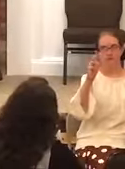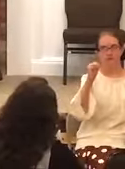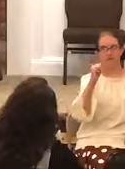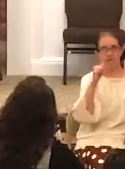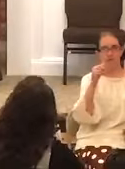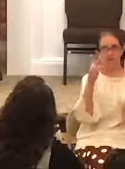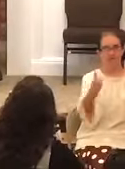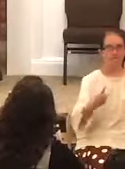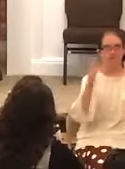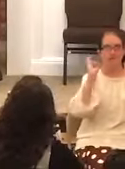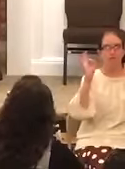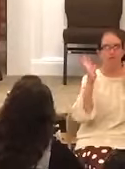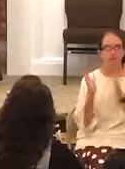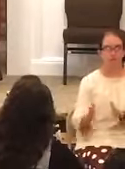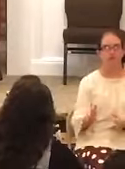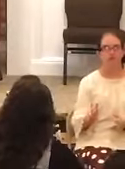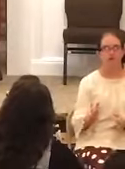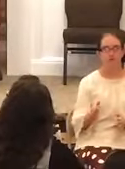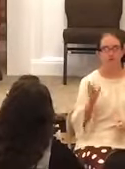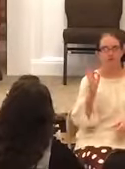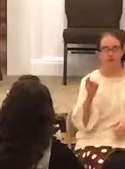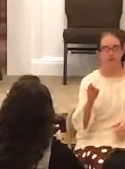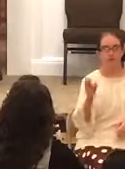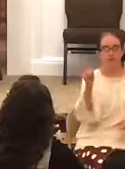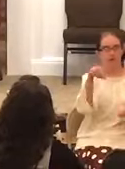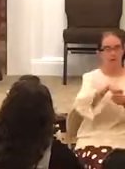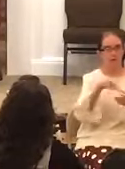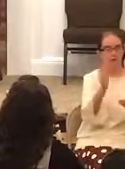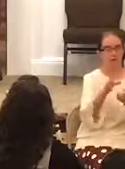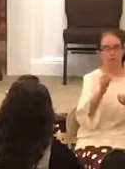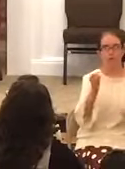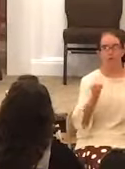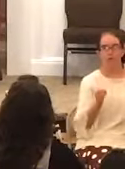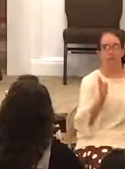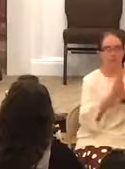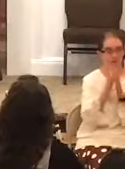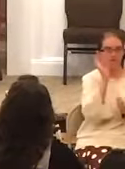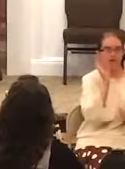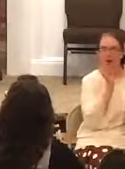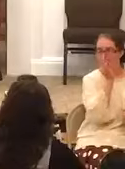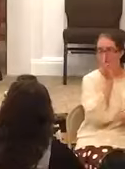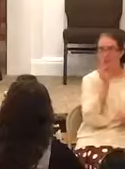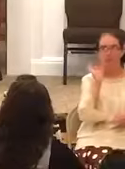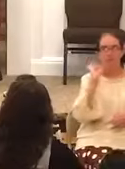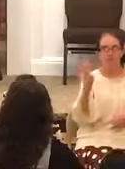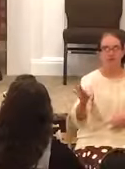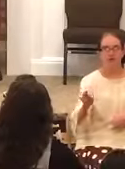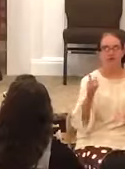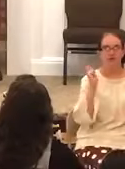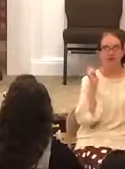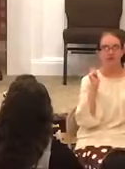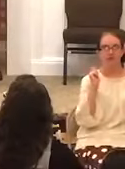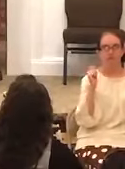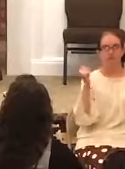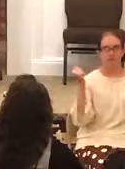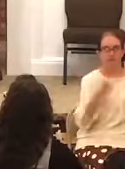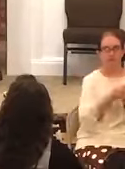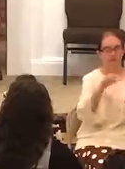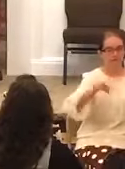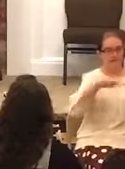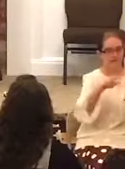this evangelist was preaching. Man, he was in the Holy Ghost. You could tell he had prayed and passed it. He was up there preaching. All of a sudden, the Holy Ghost hit him. He